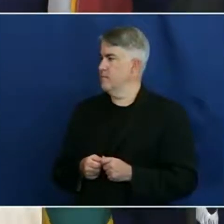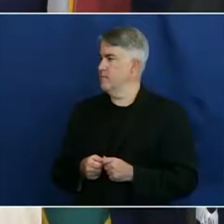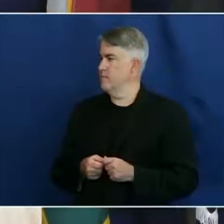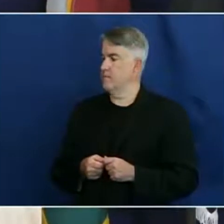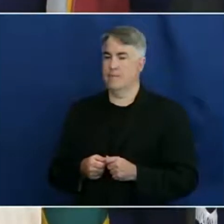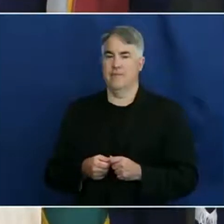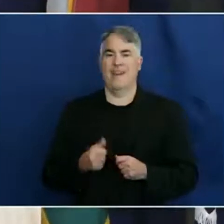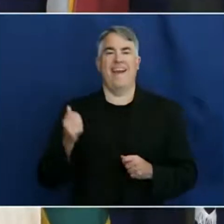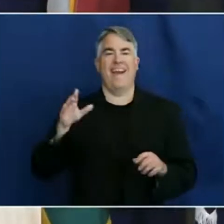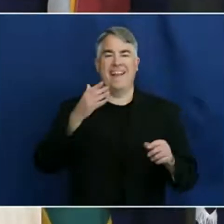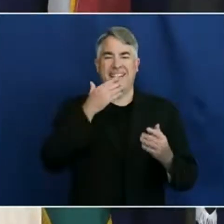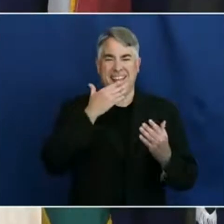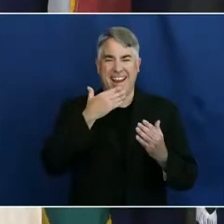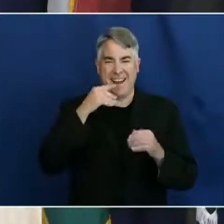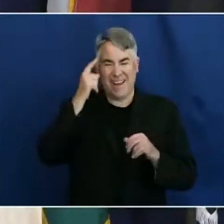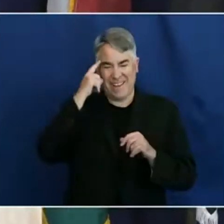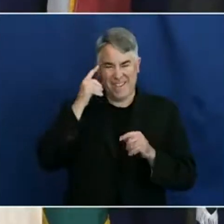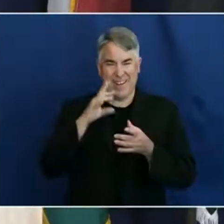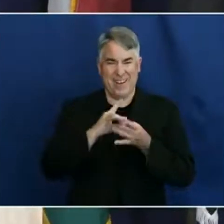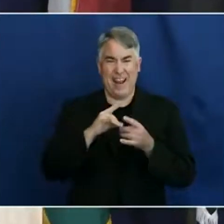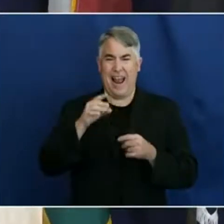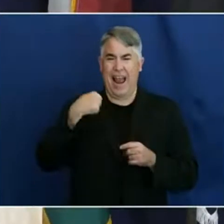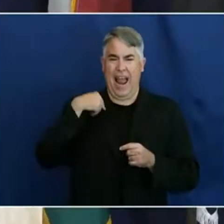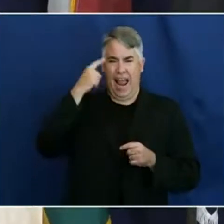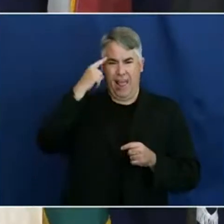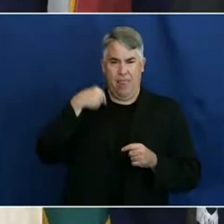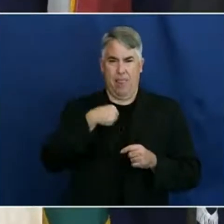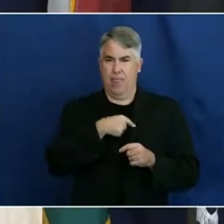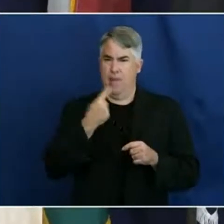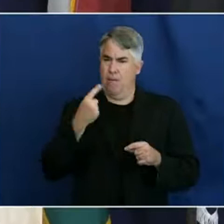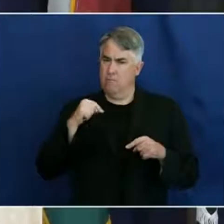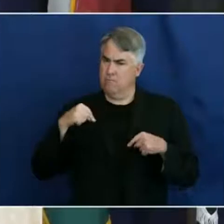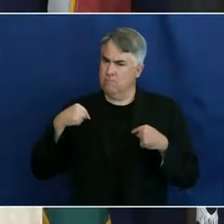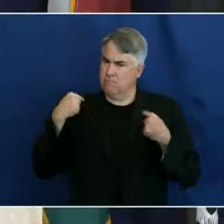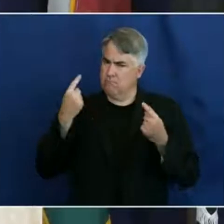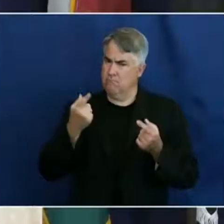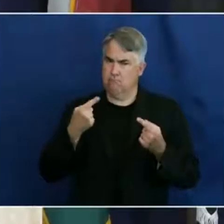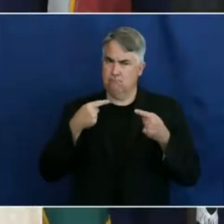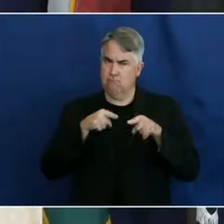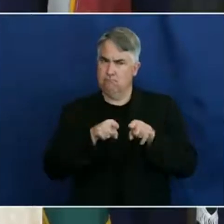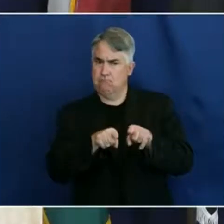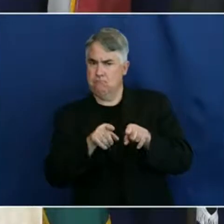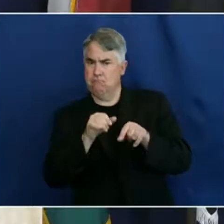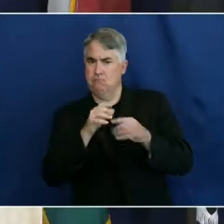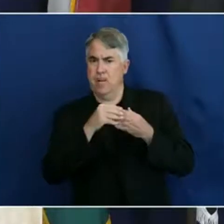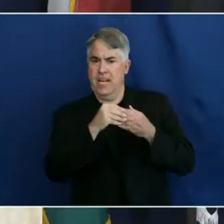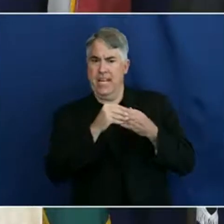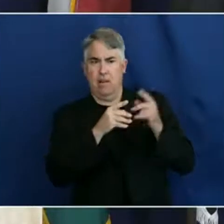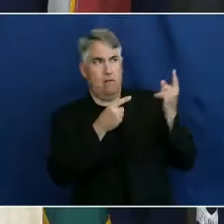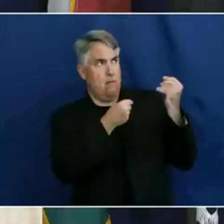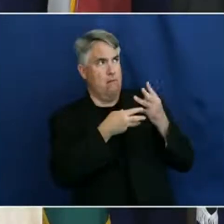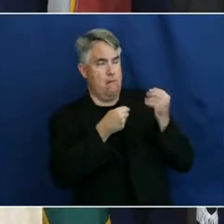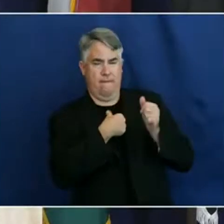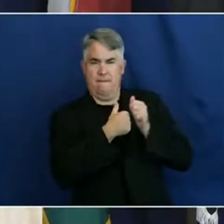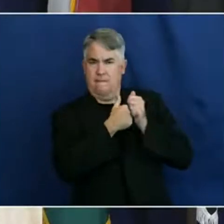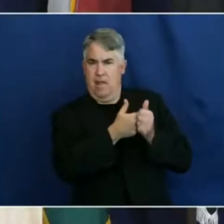Thank you for that question. I think we've always stated that we are in alignment with the guidance that we get from the state, and our numbers